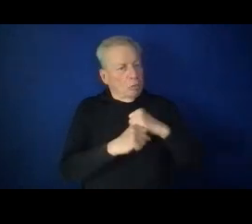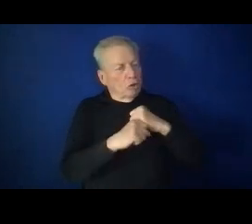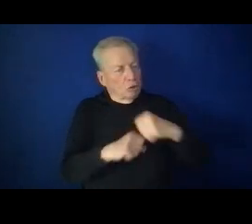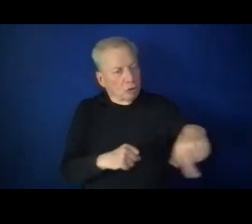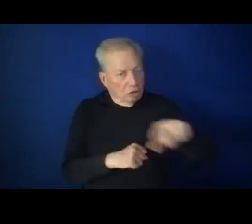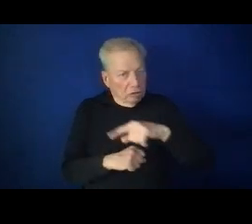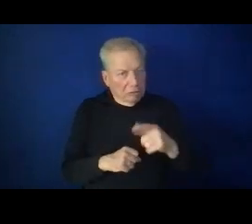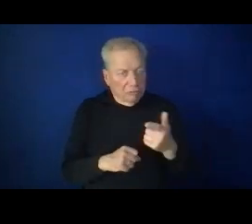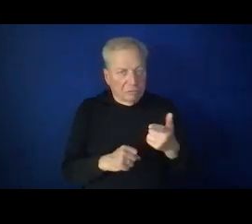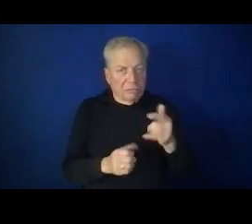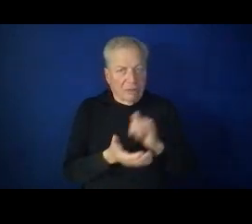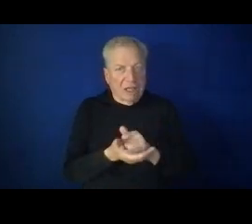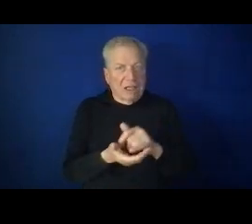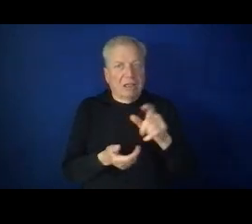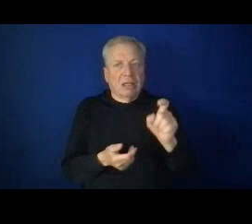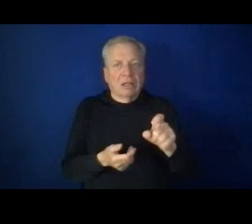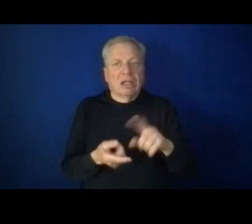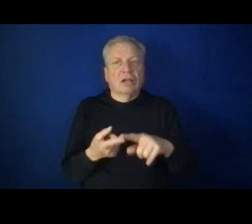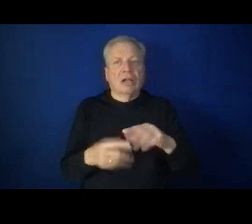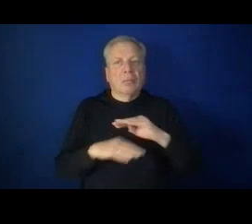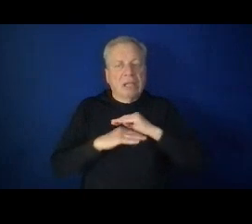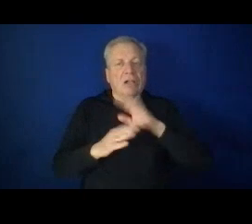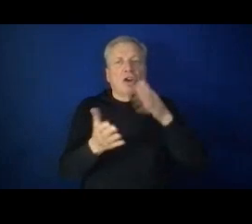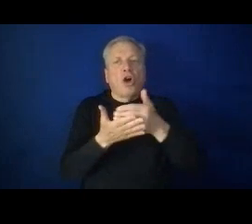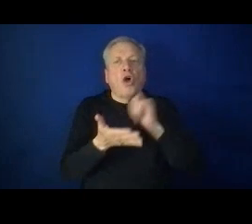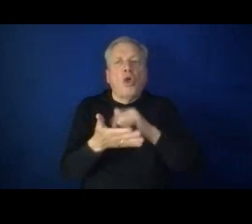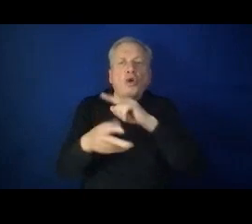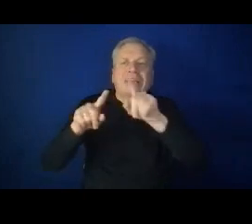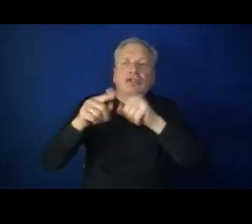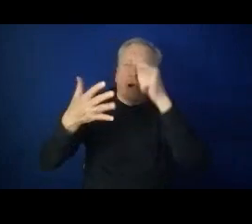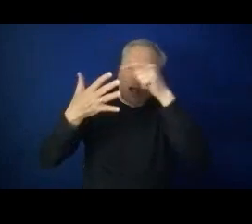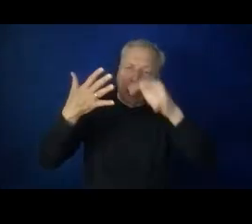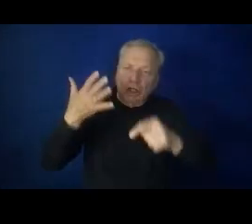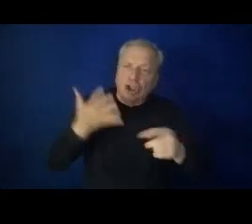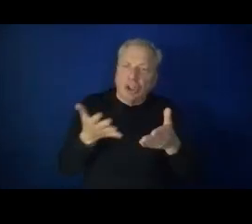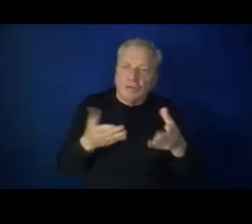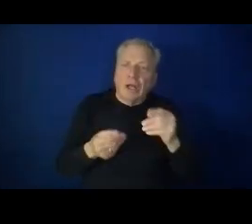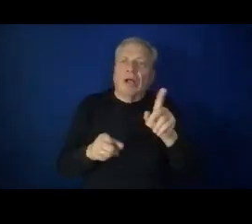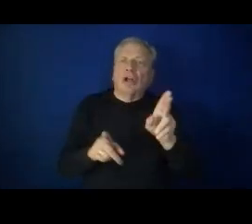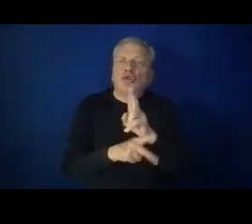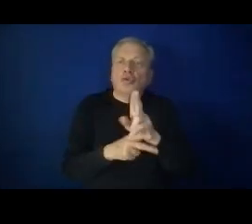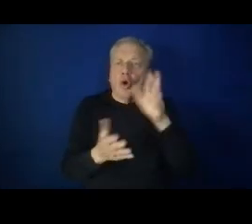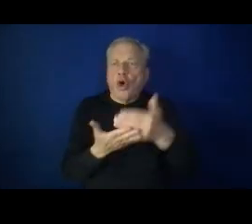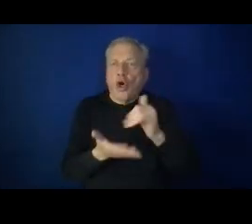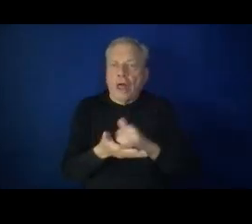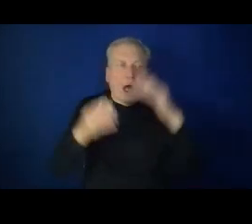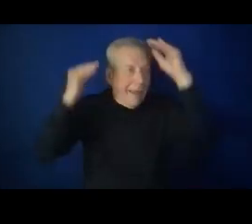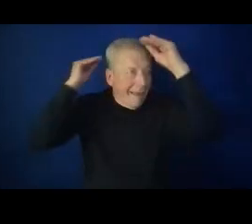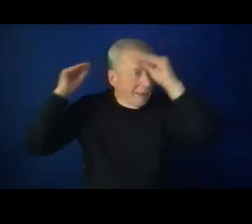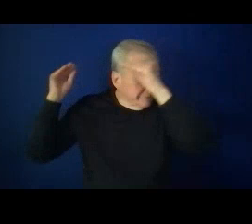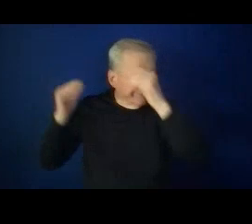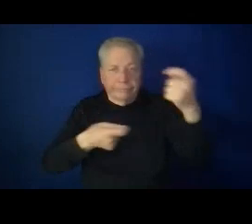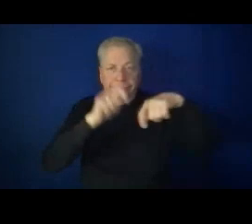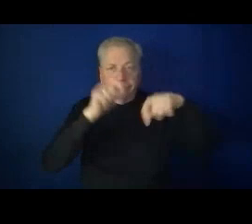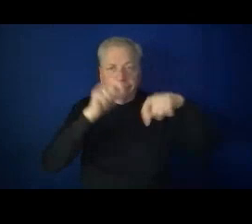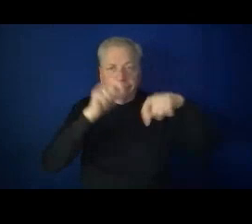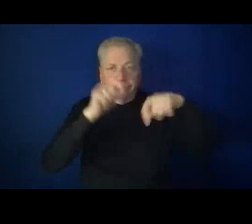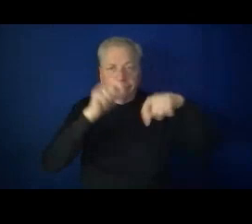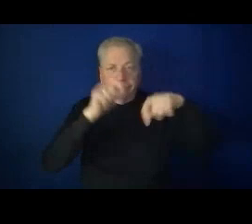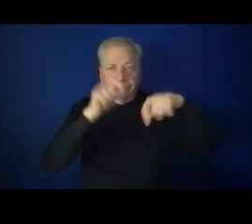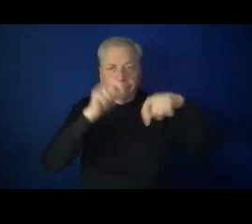that that need to be able to provide all of those services, wear all those hats, as we like to say,